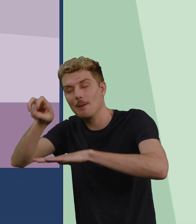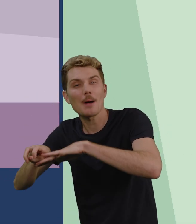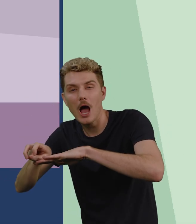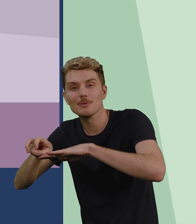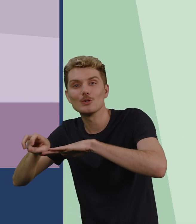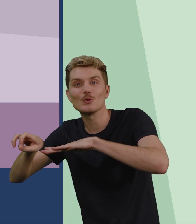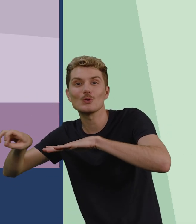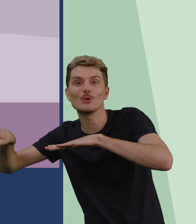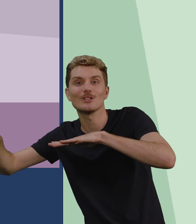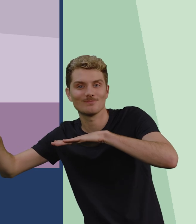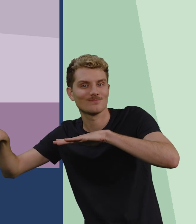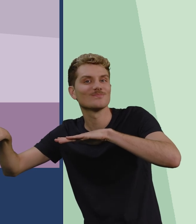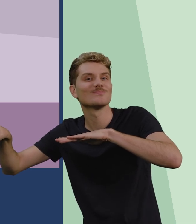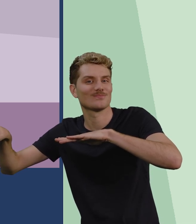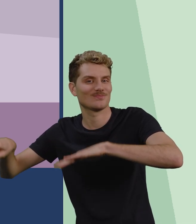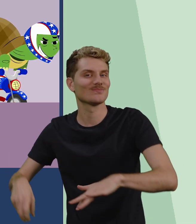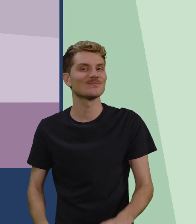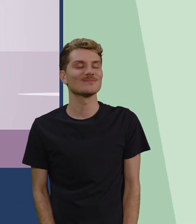doom!